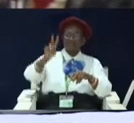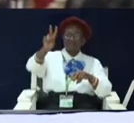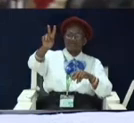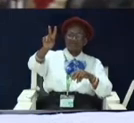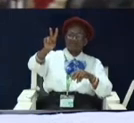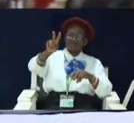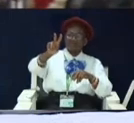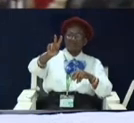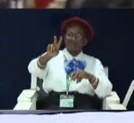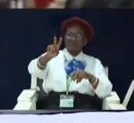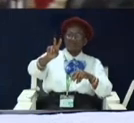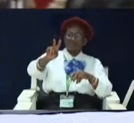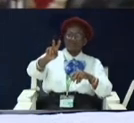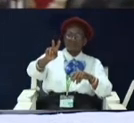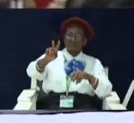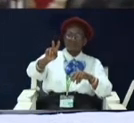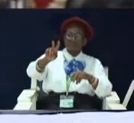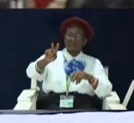ba keji orikeji